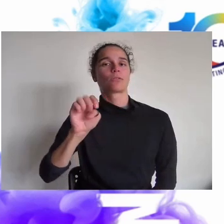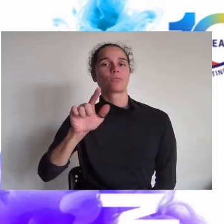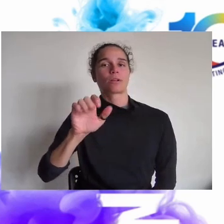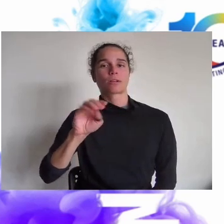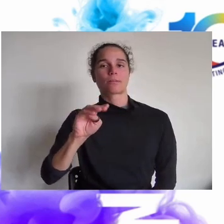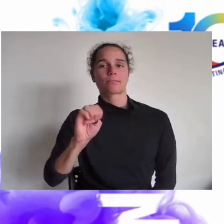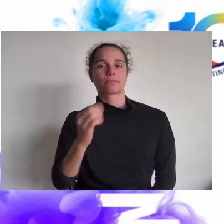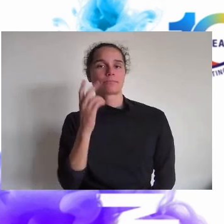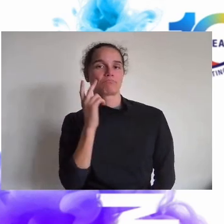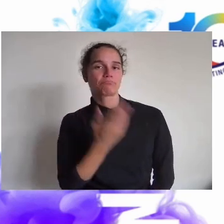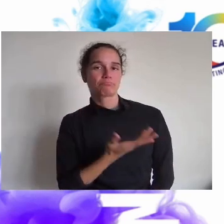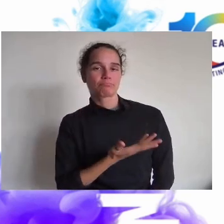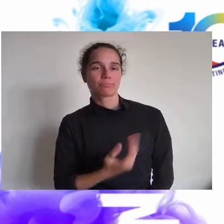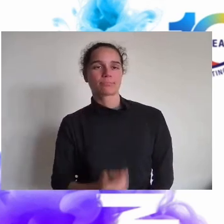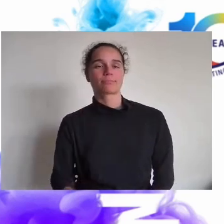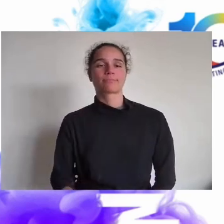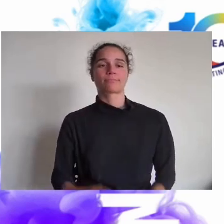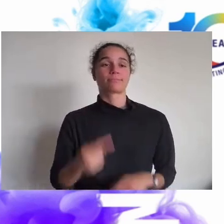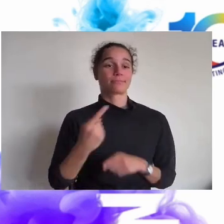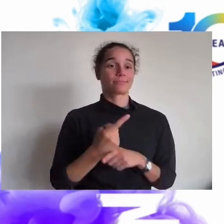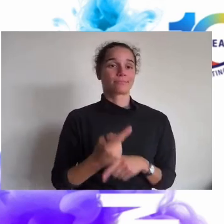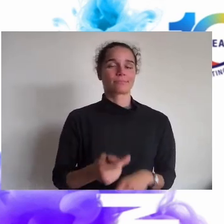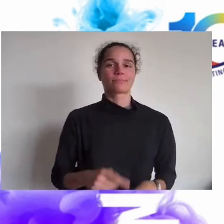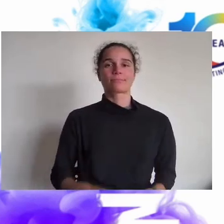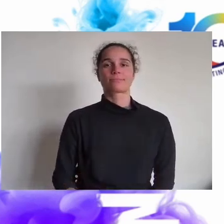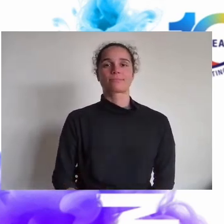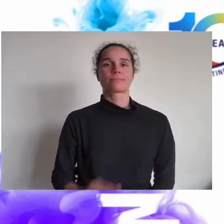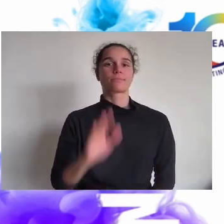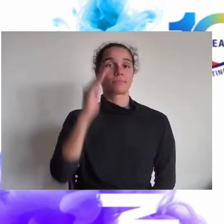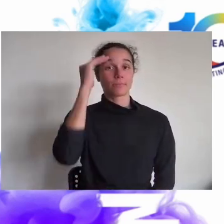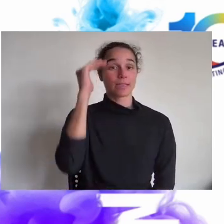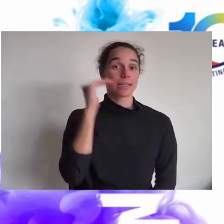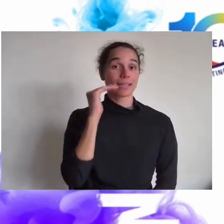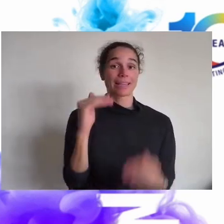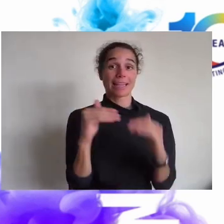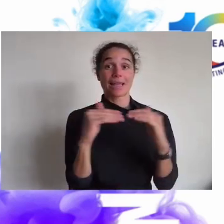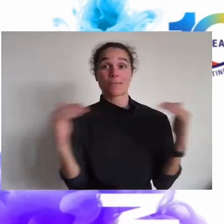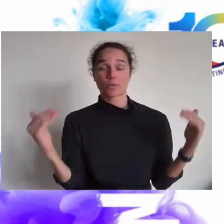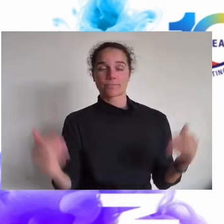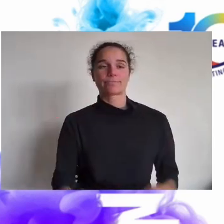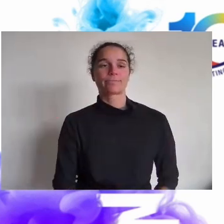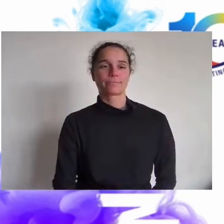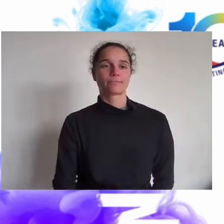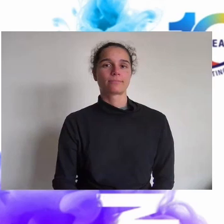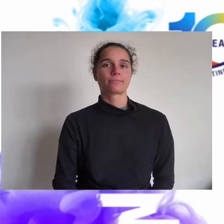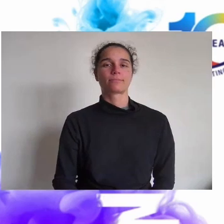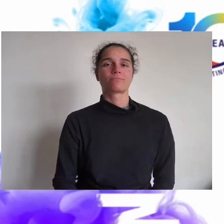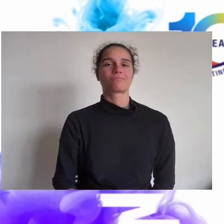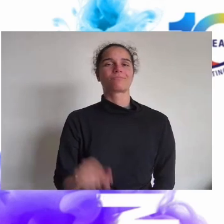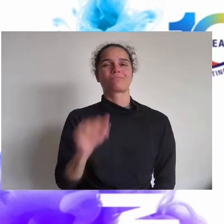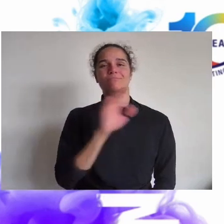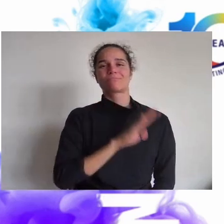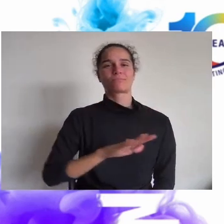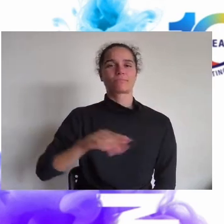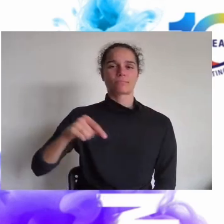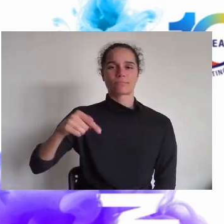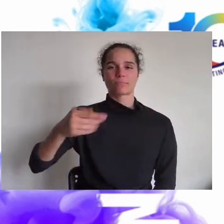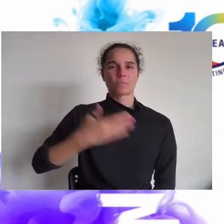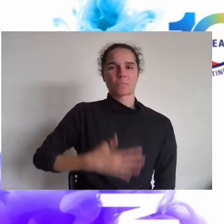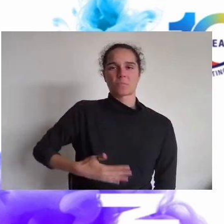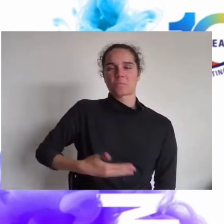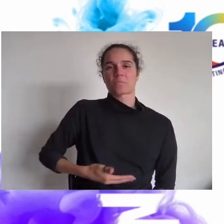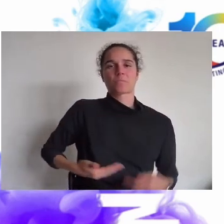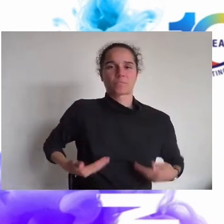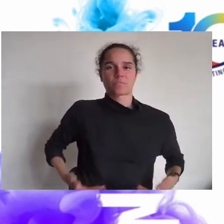Right? From your head level down to probably your waist level.